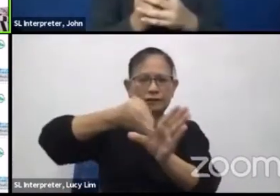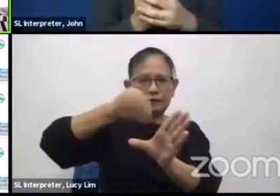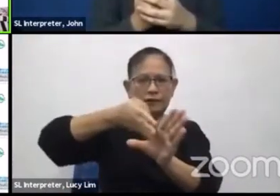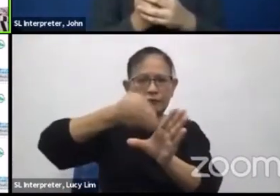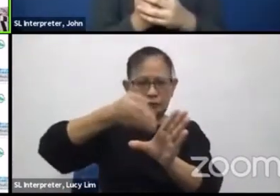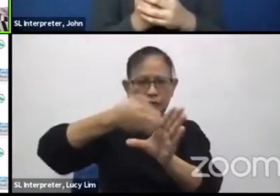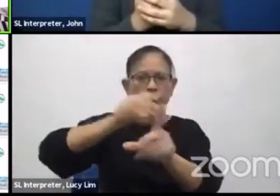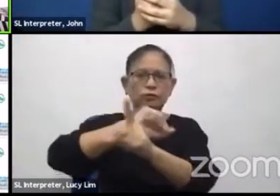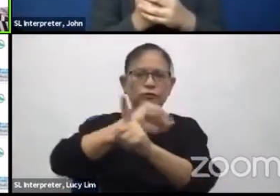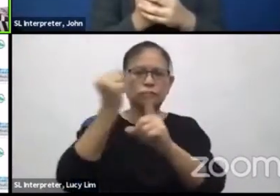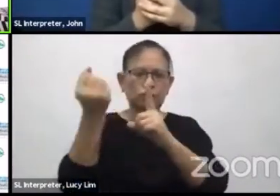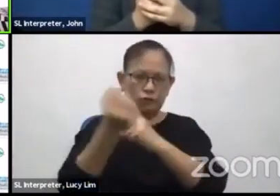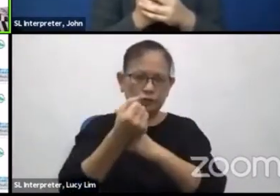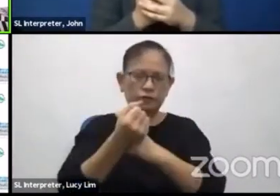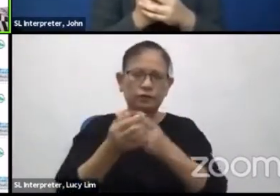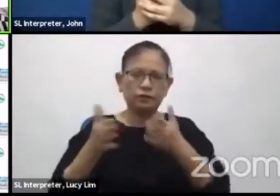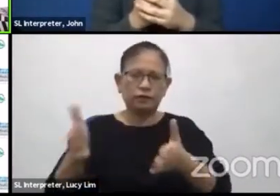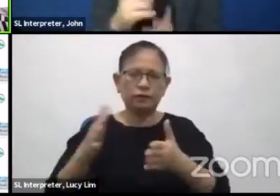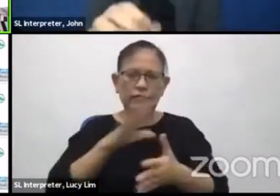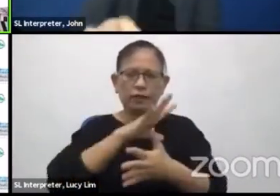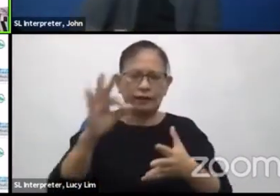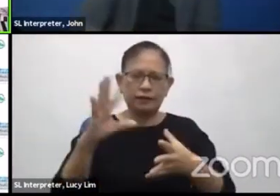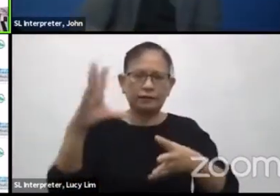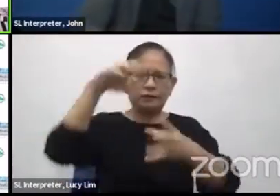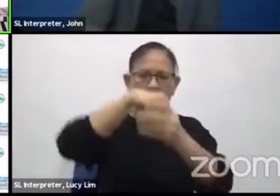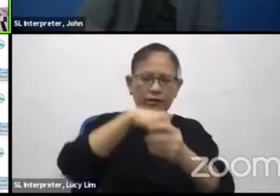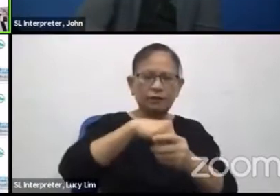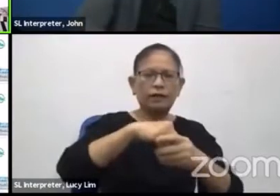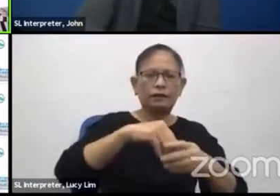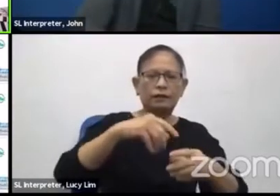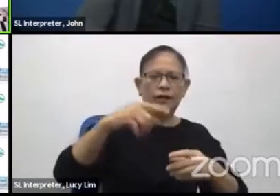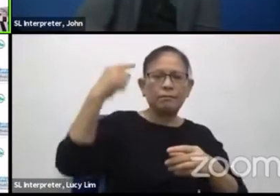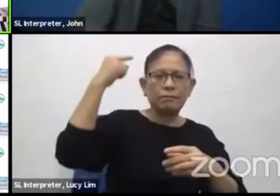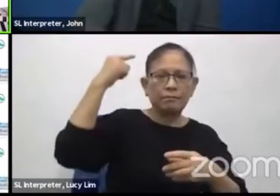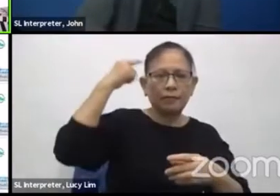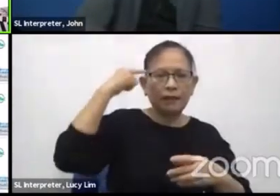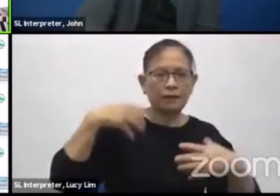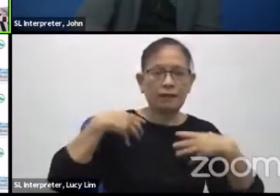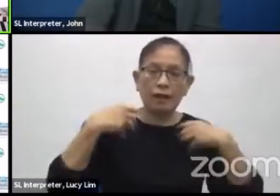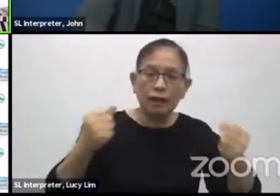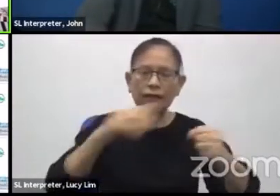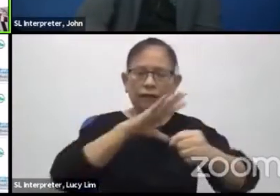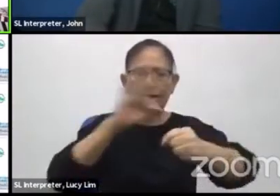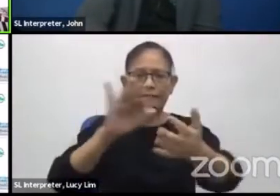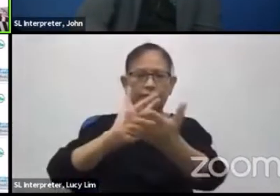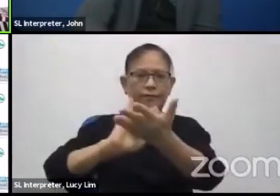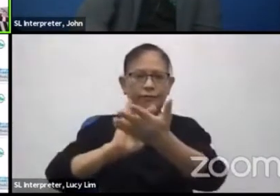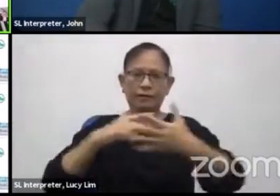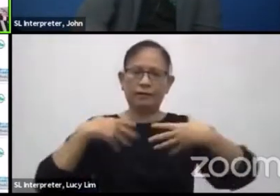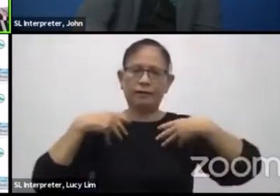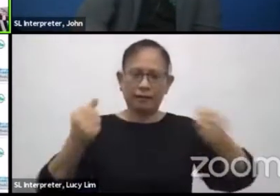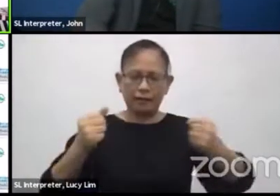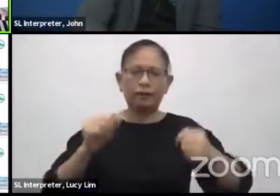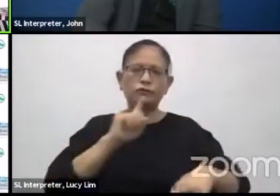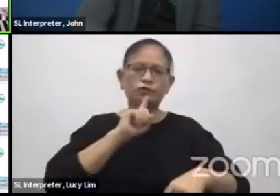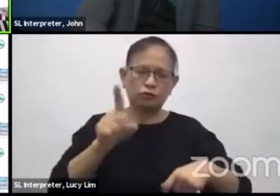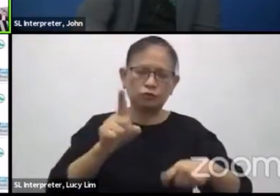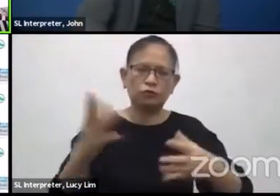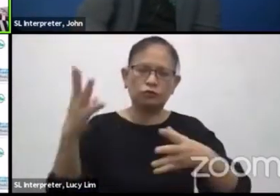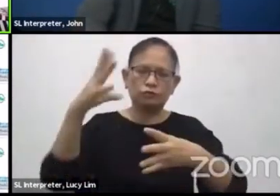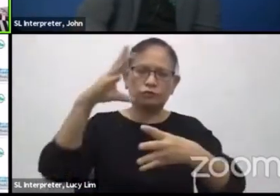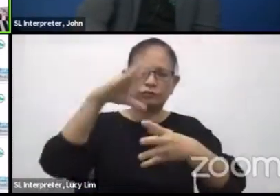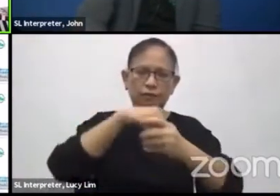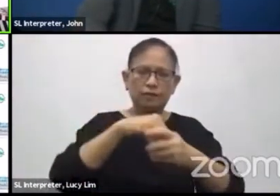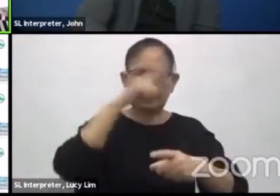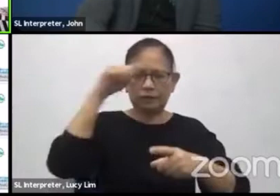GBV. The collaboration on the mental health and the psychosocial working group is a really noteworthy among others, as this important